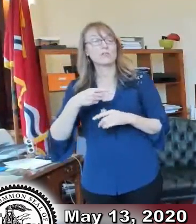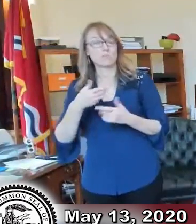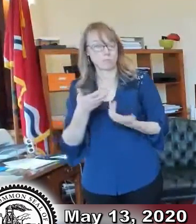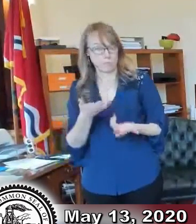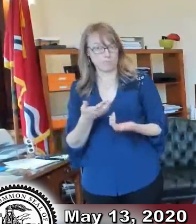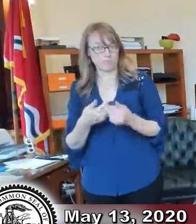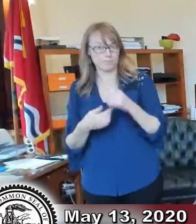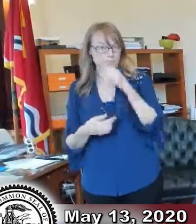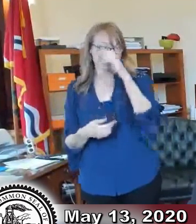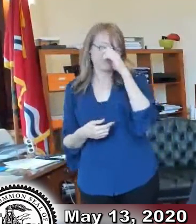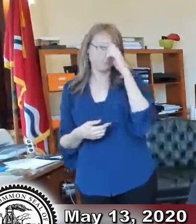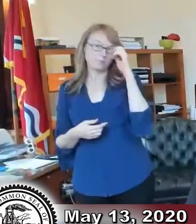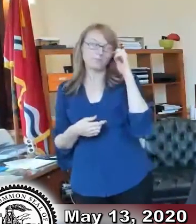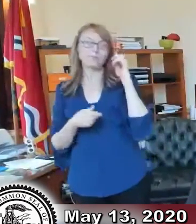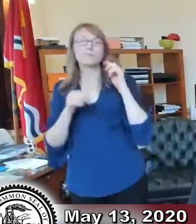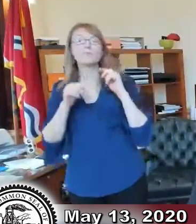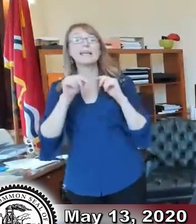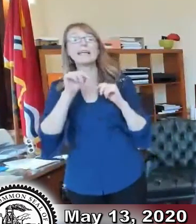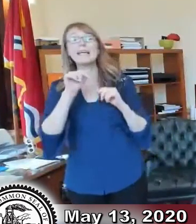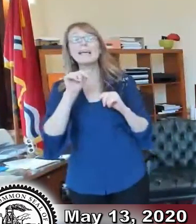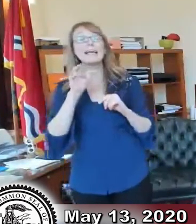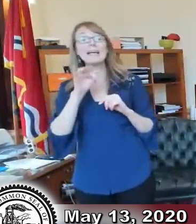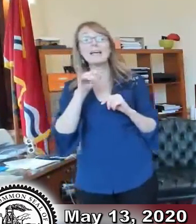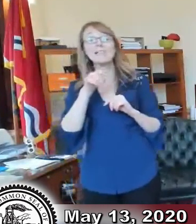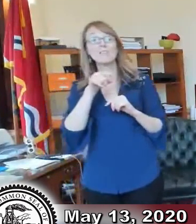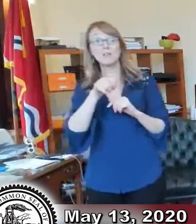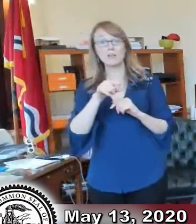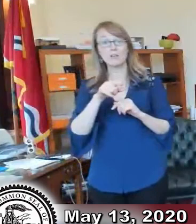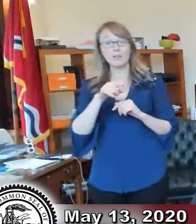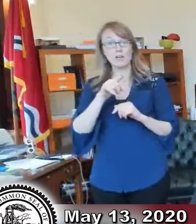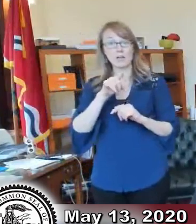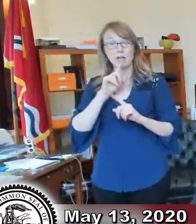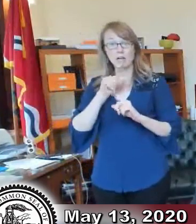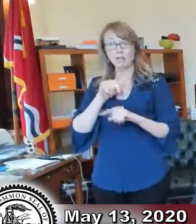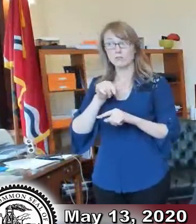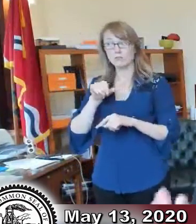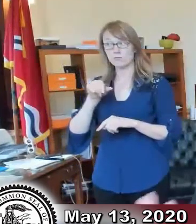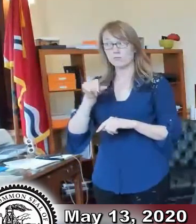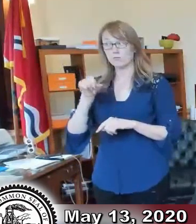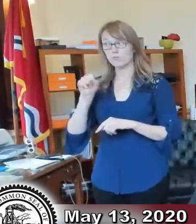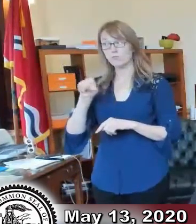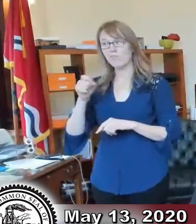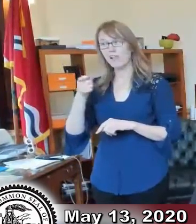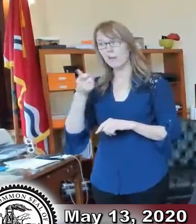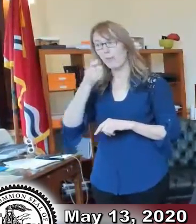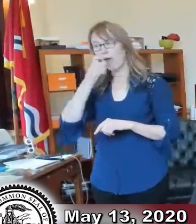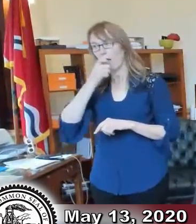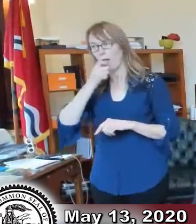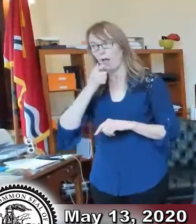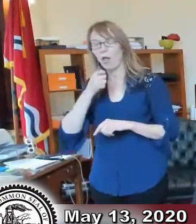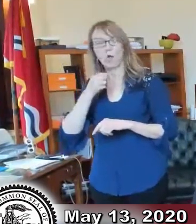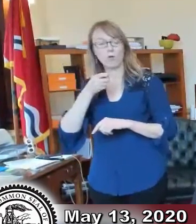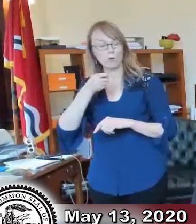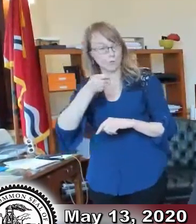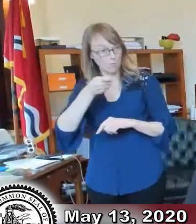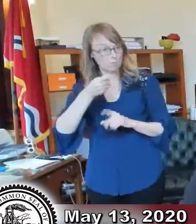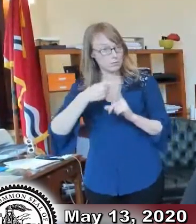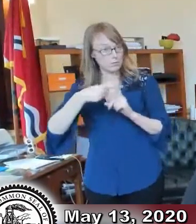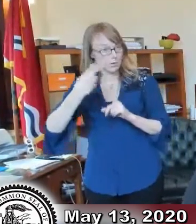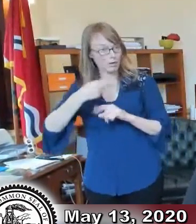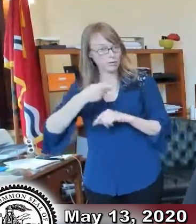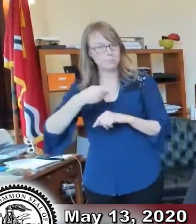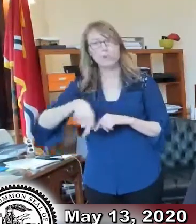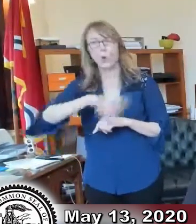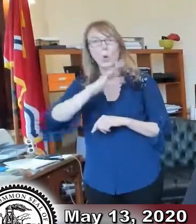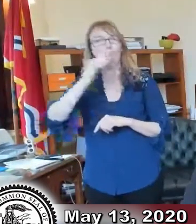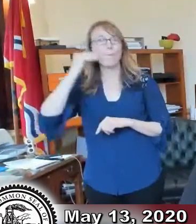what to do if someone answers yes or has a temperature. They go home. That one's simple. They go home, but they contact